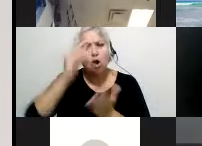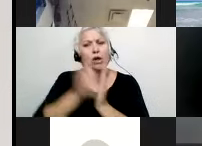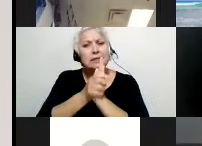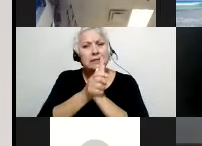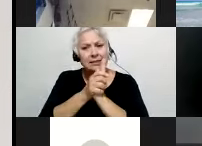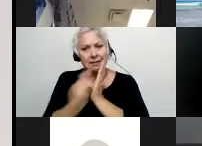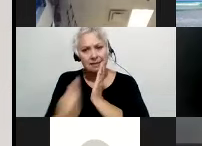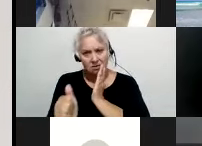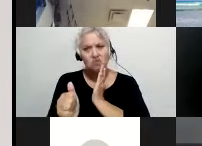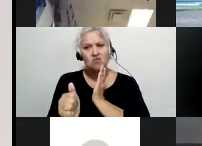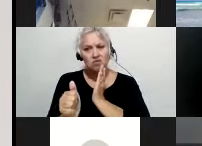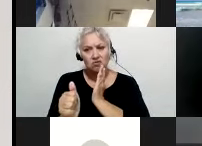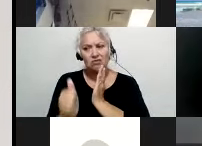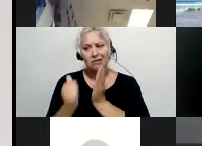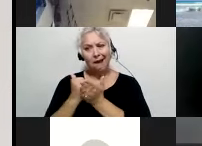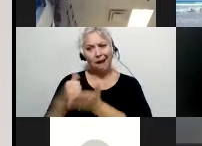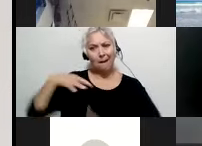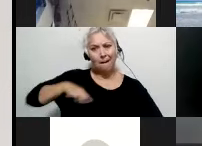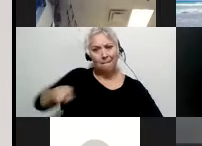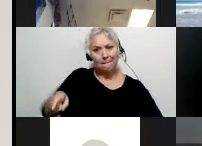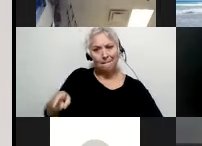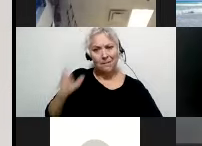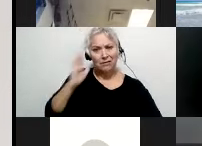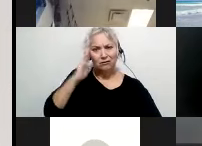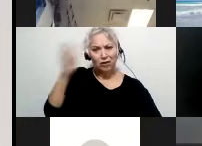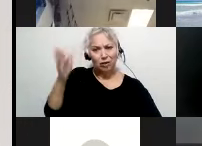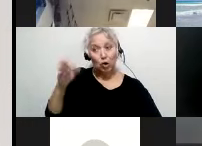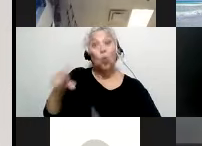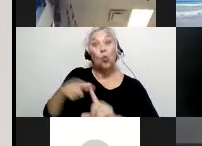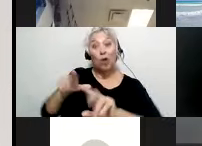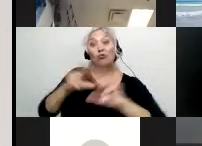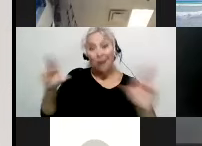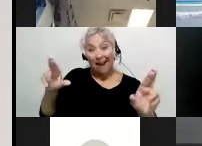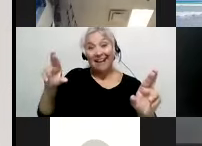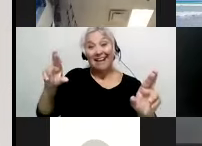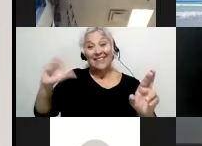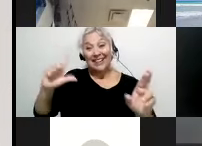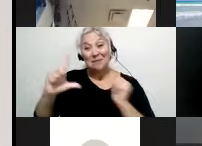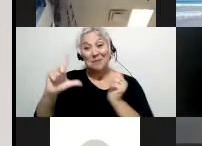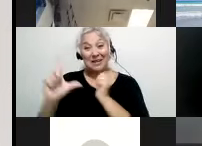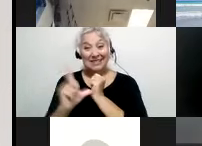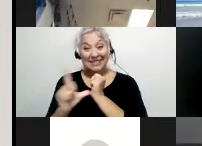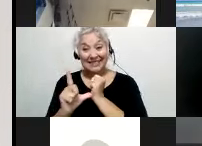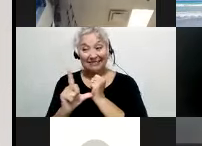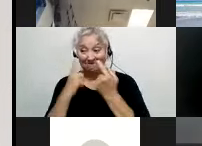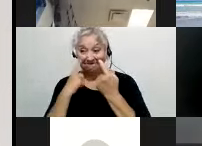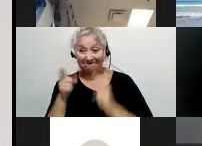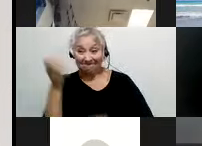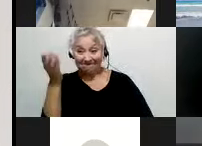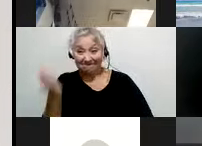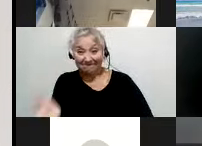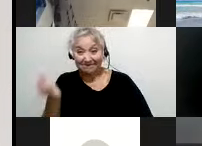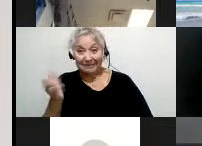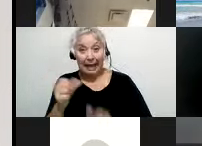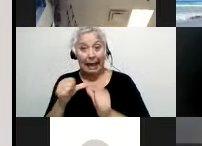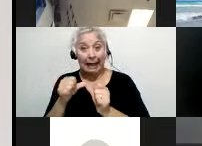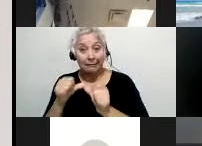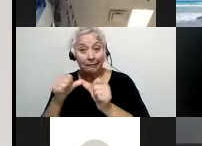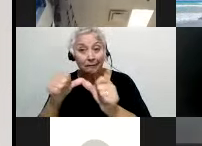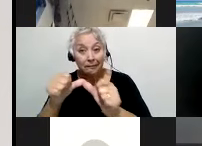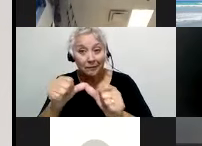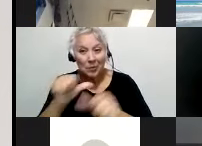that unpaid job that will help her in the future when she has a library assistant job to be successful and to be able to keep her job later